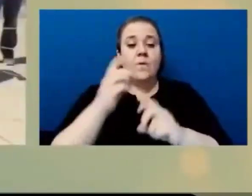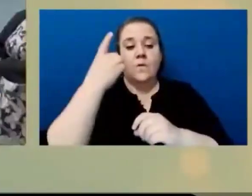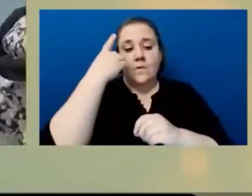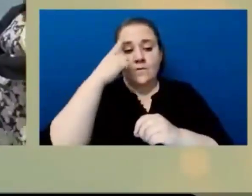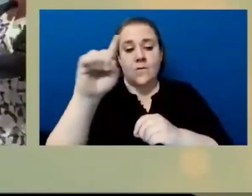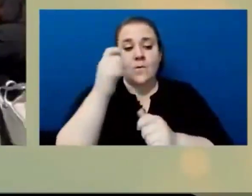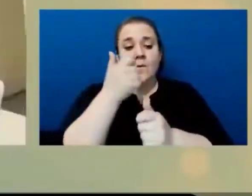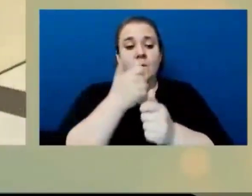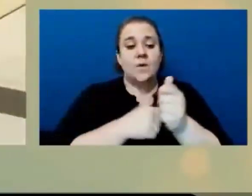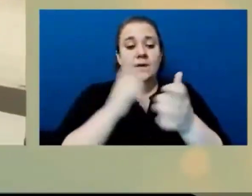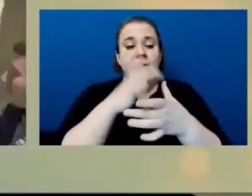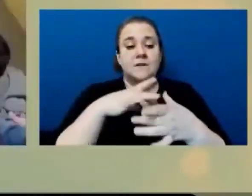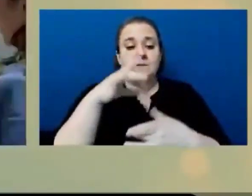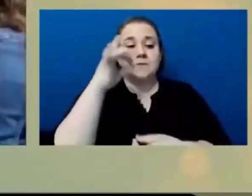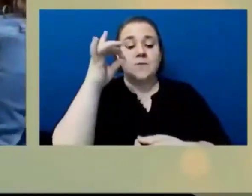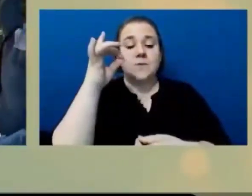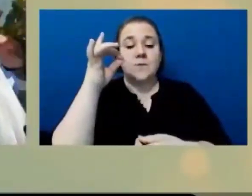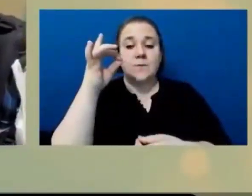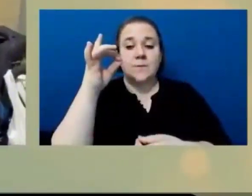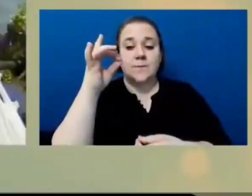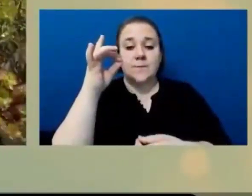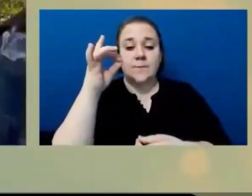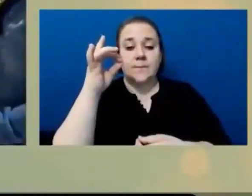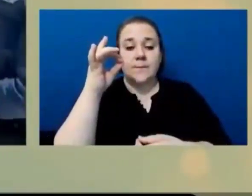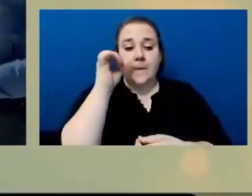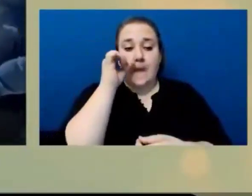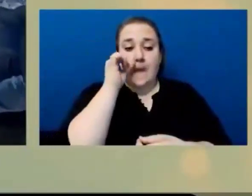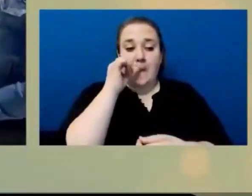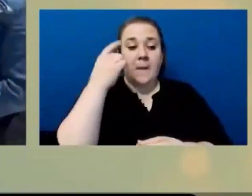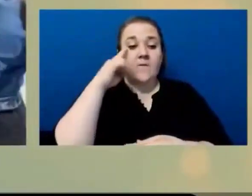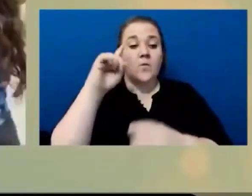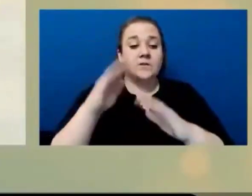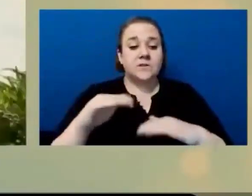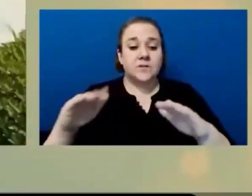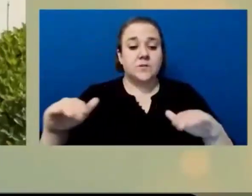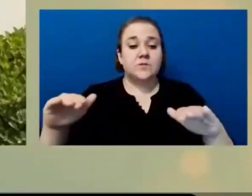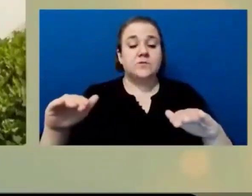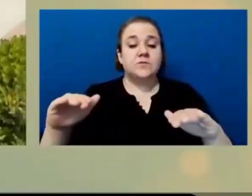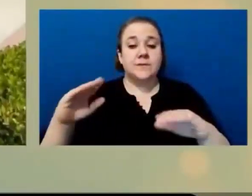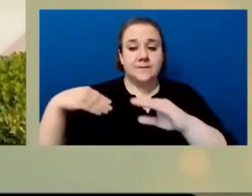Oh,